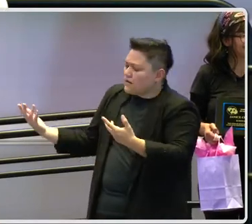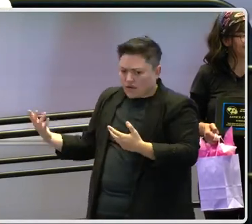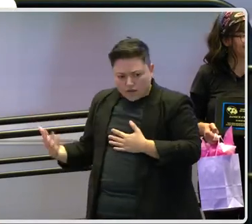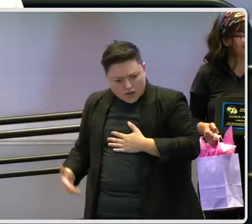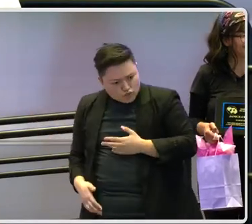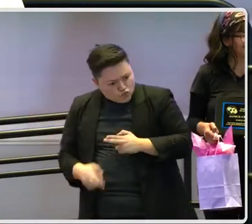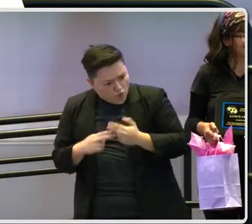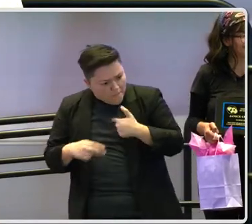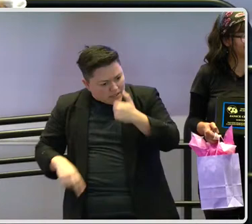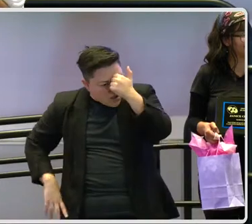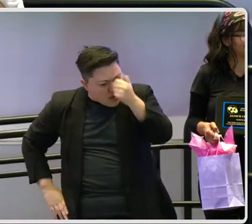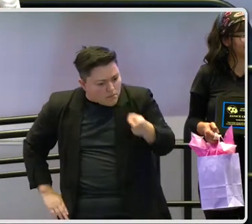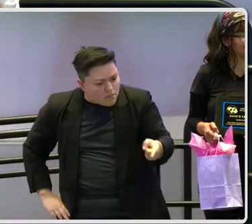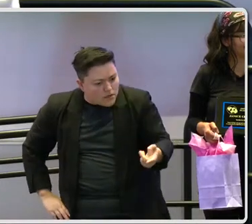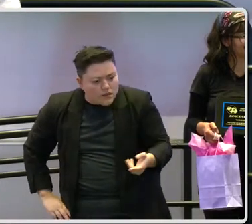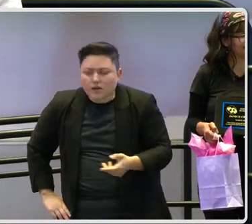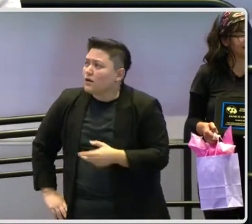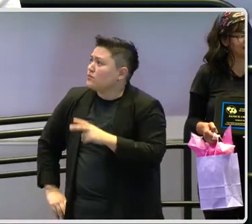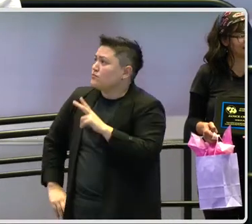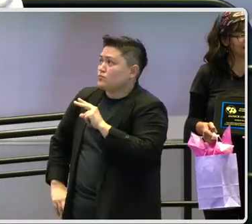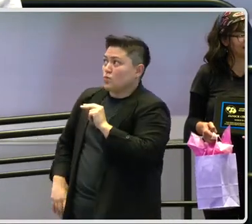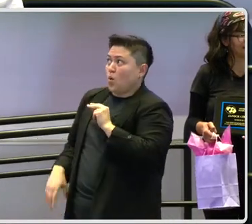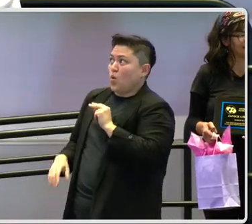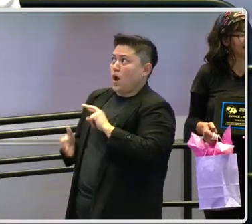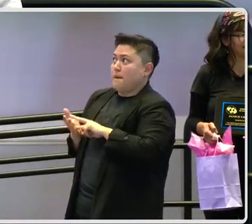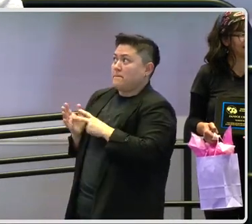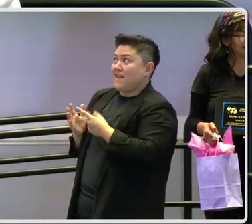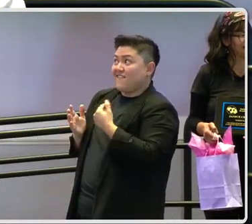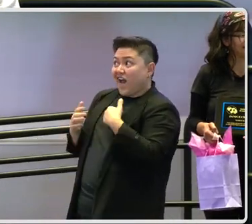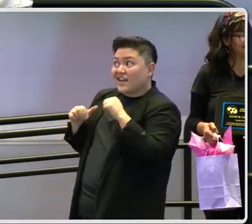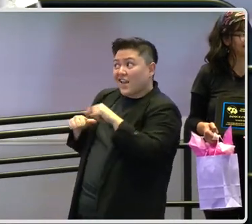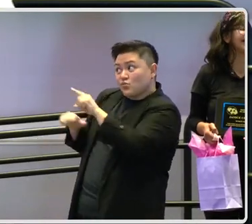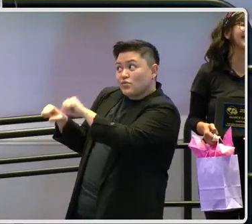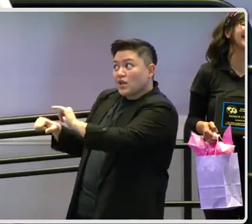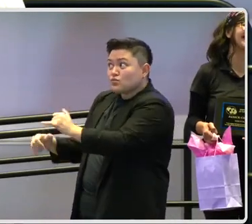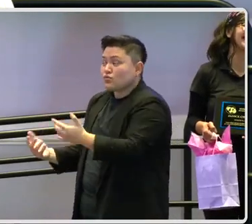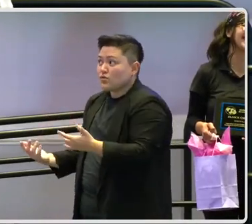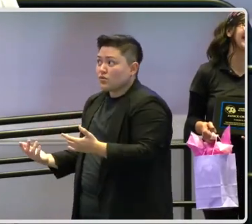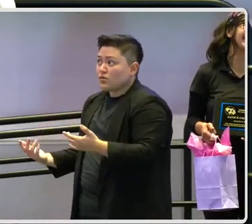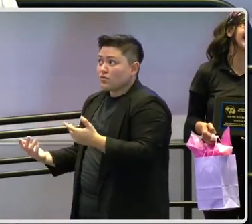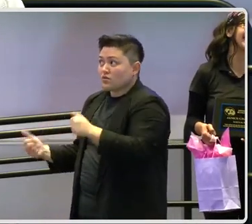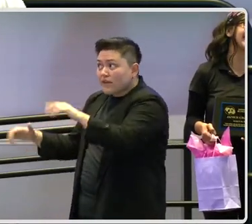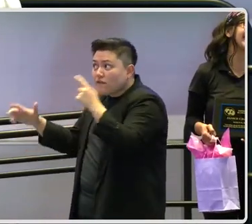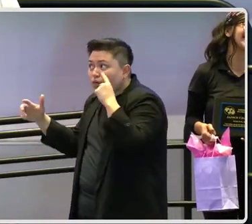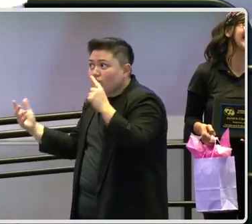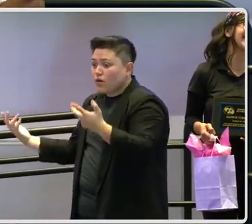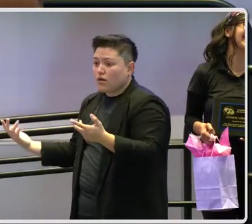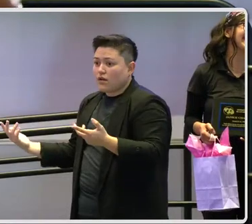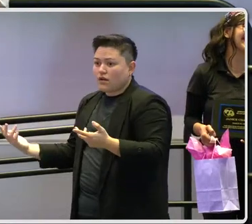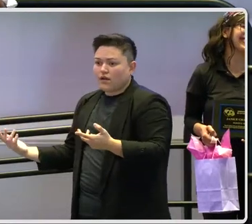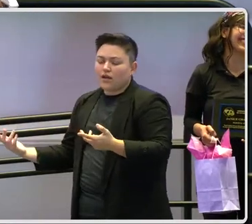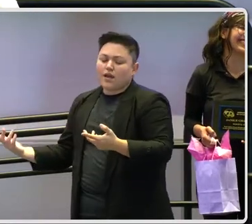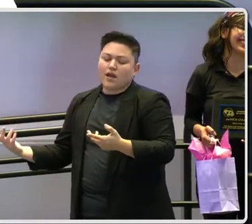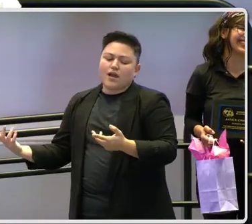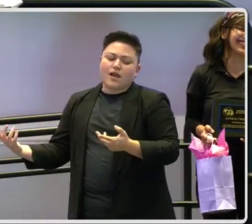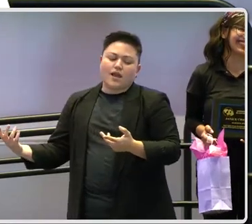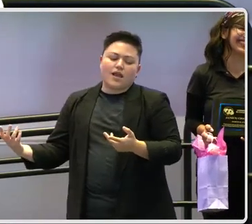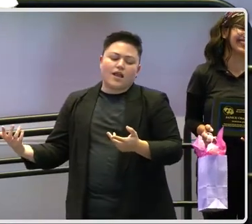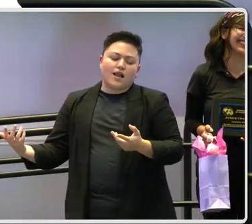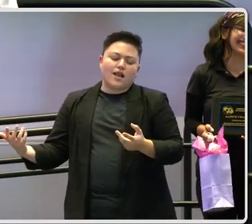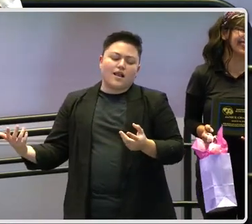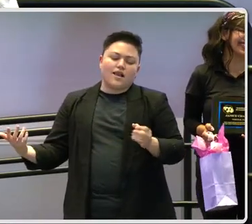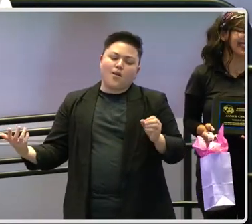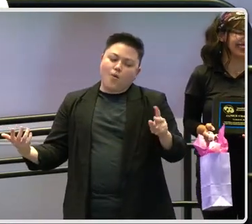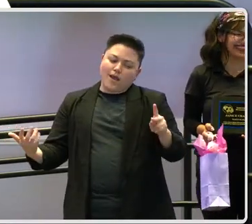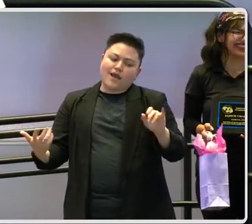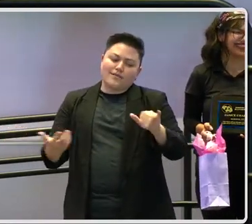did you just call me dumb? He was like, no, I just meant if I could do it, you could do it. I said, so that's a nice way of saying I'm